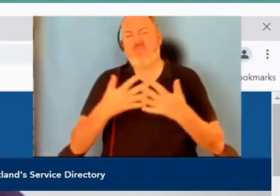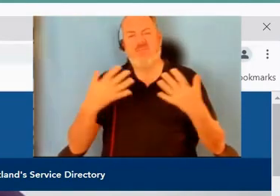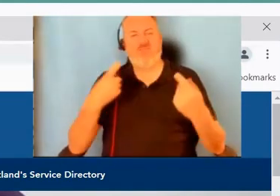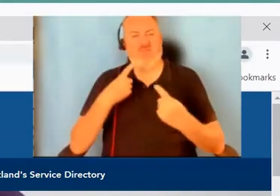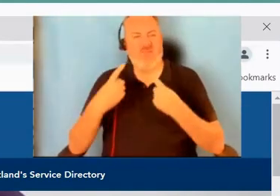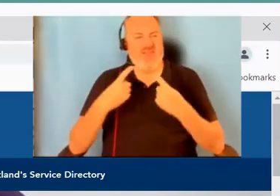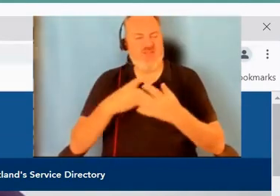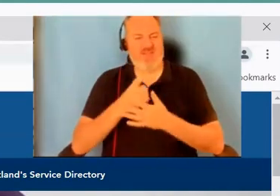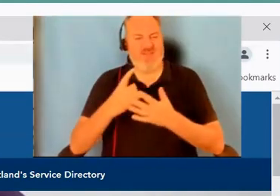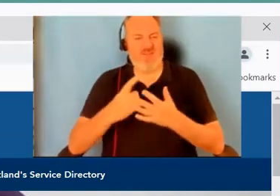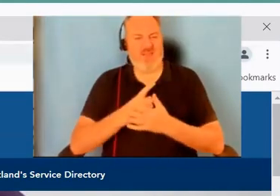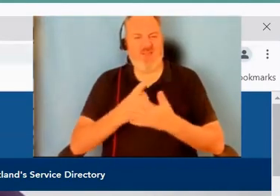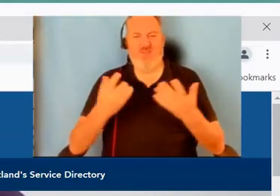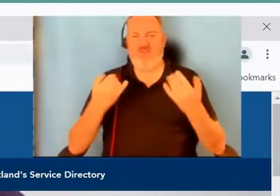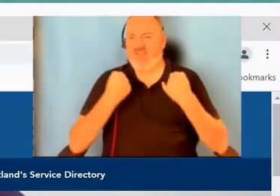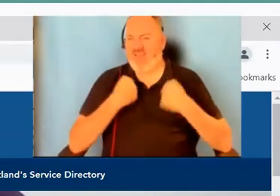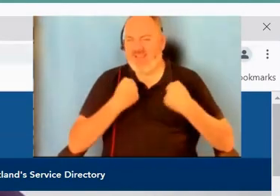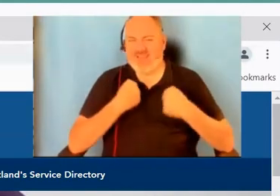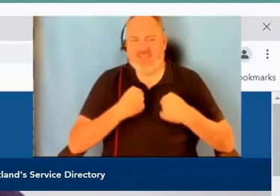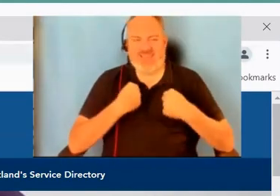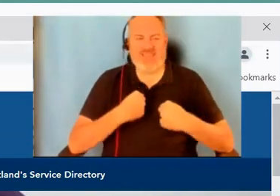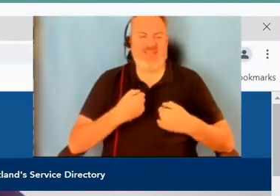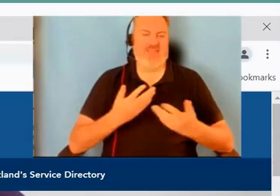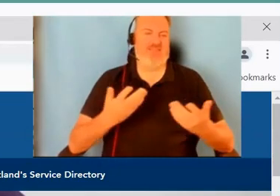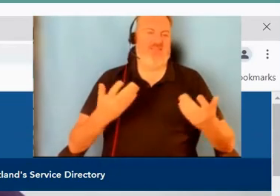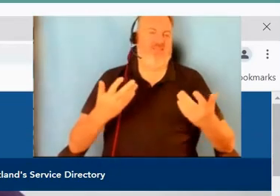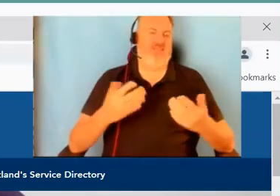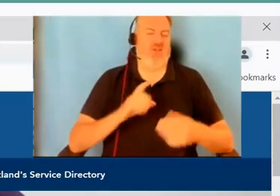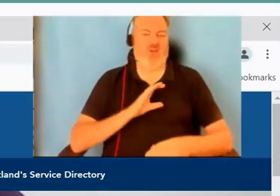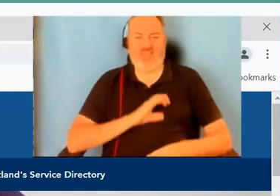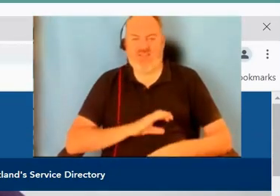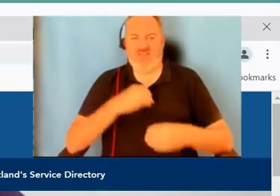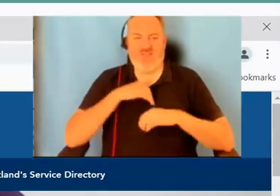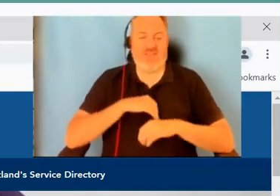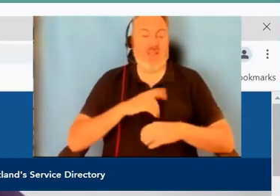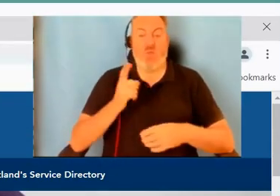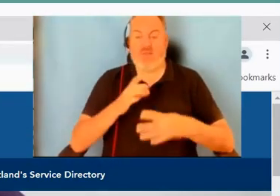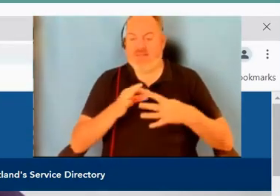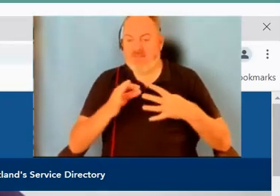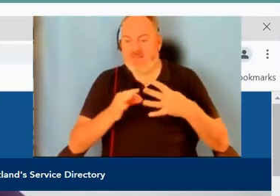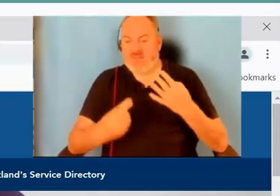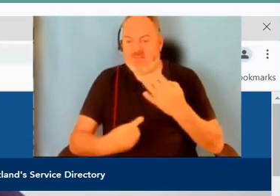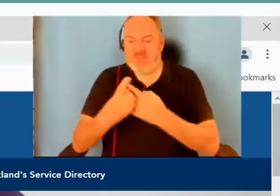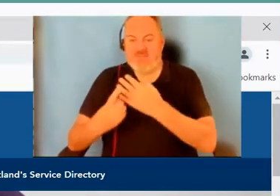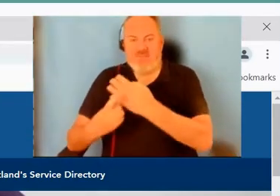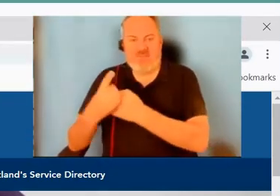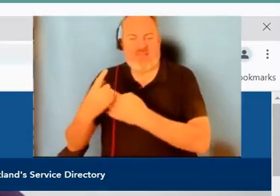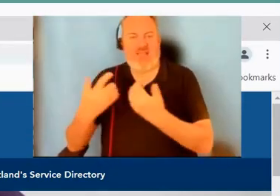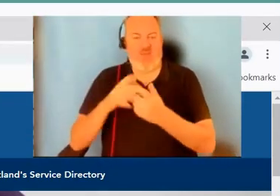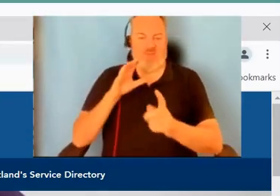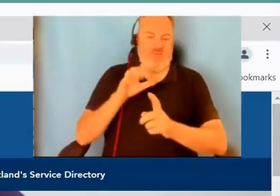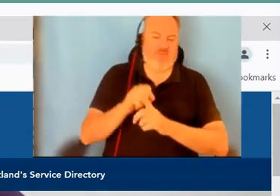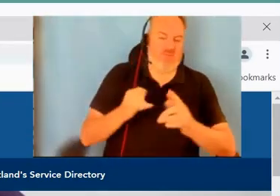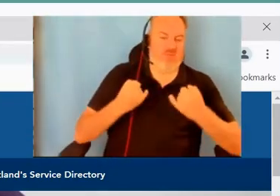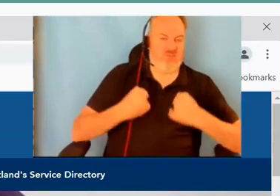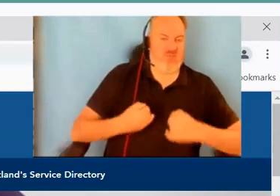as information on illnesses and conditions, information on symptoms, and they have so many different self-help guides as